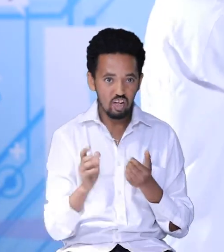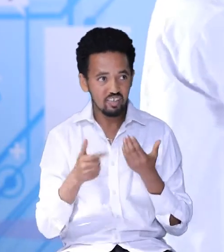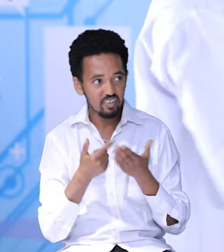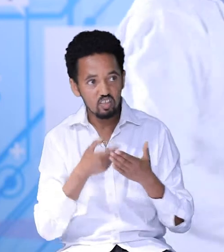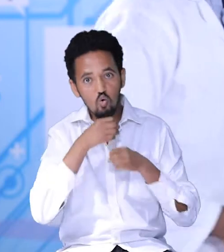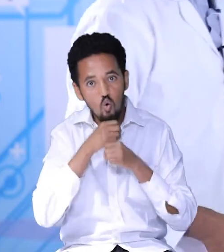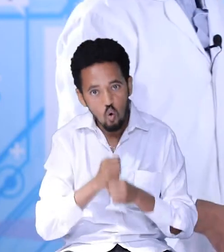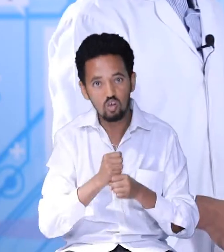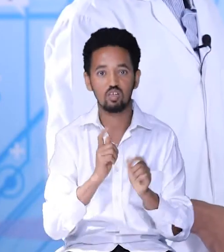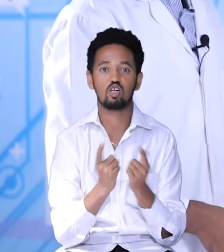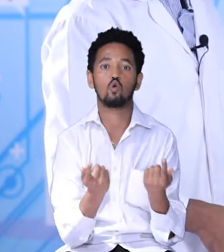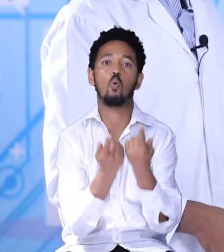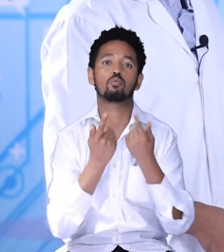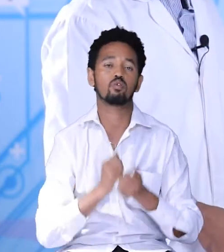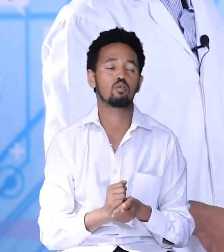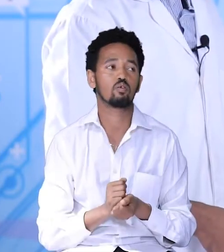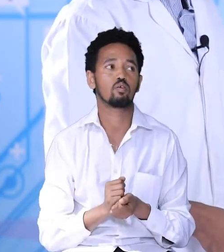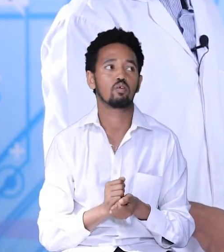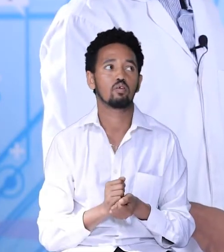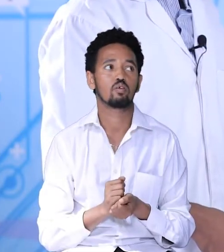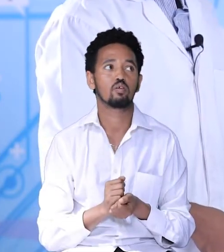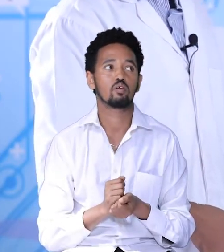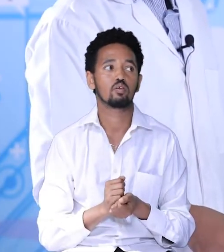all age groups.